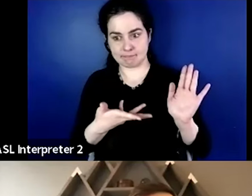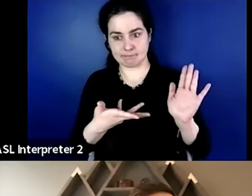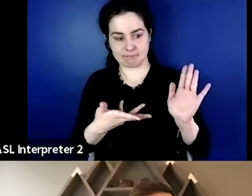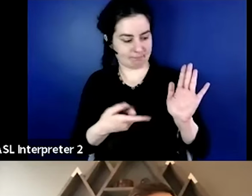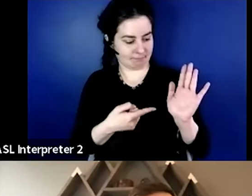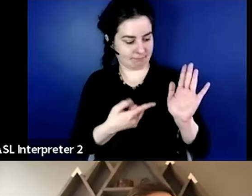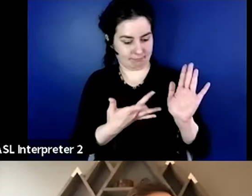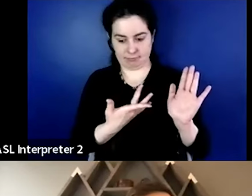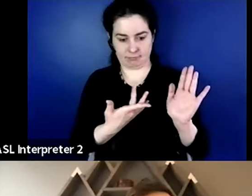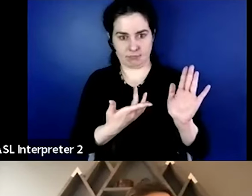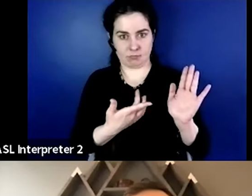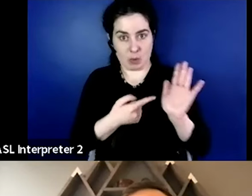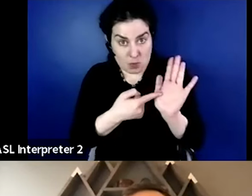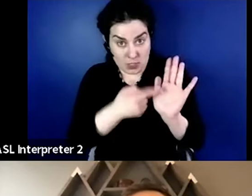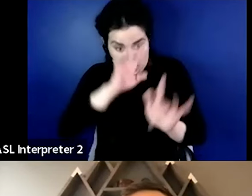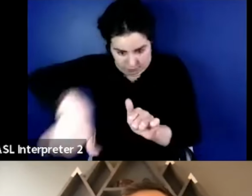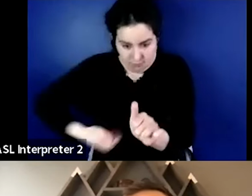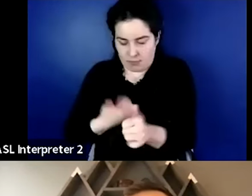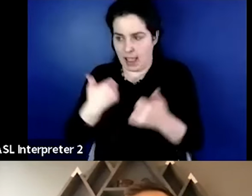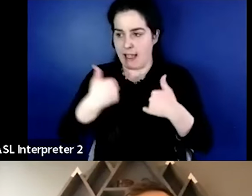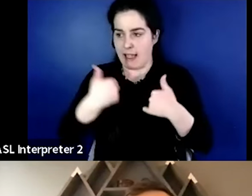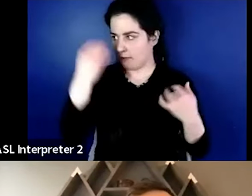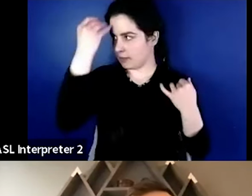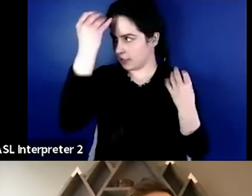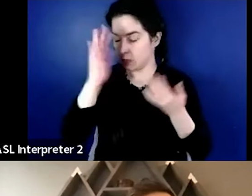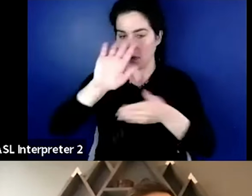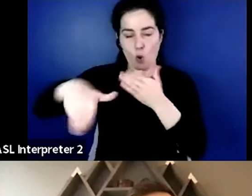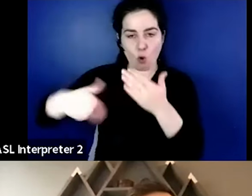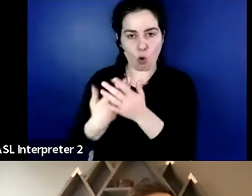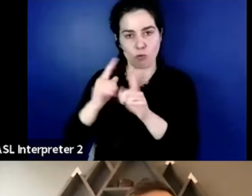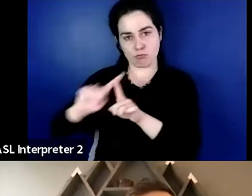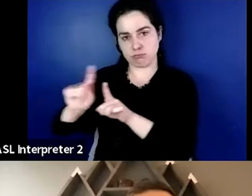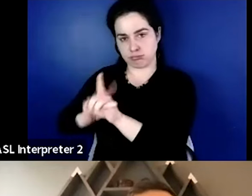considering all of these different viewpoints in all of the tools.